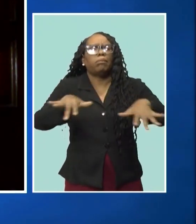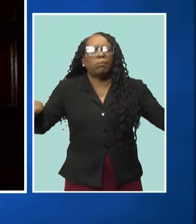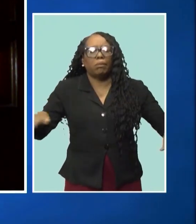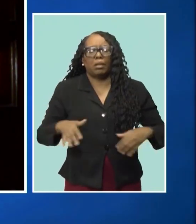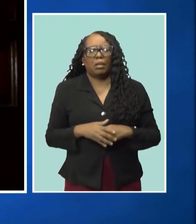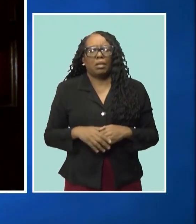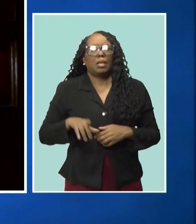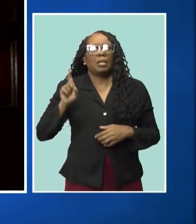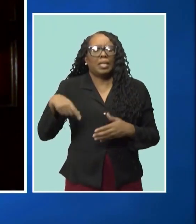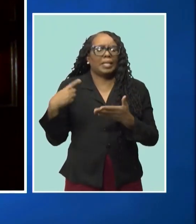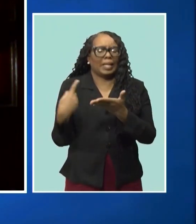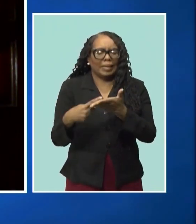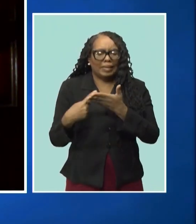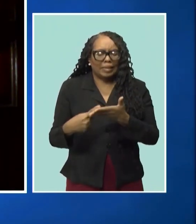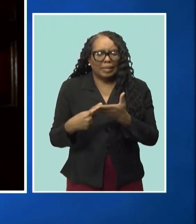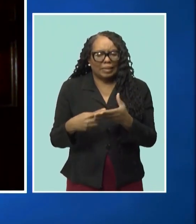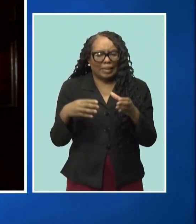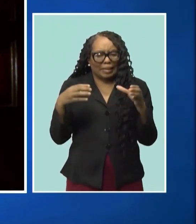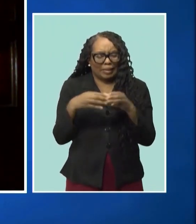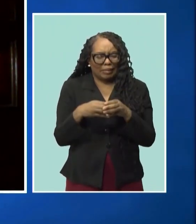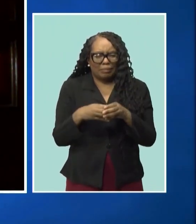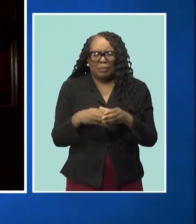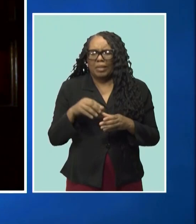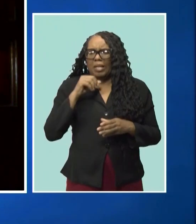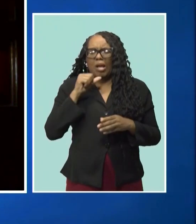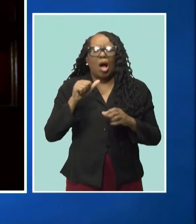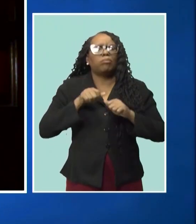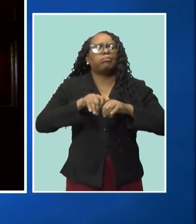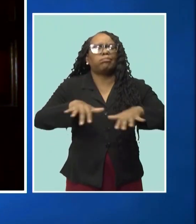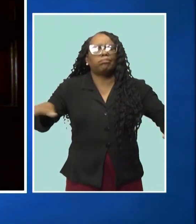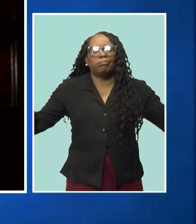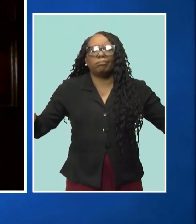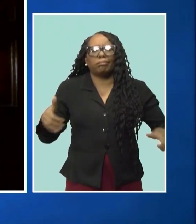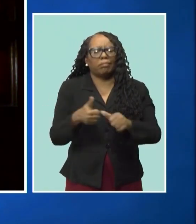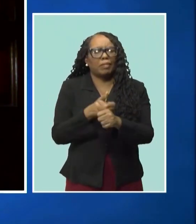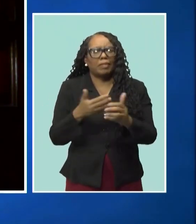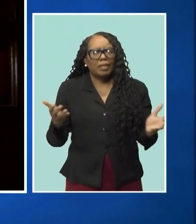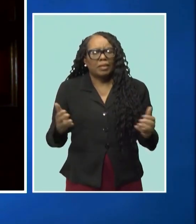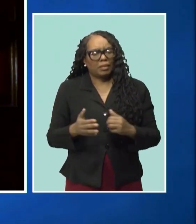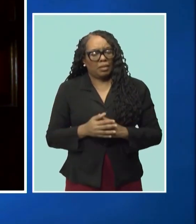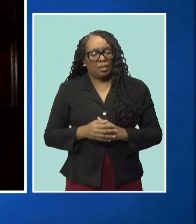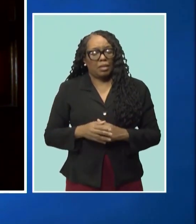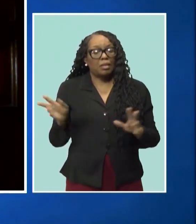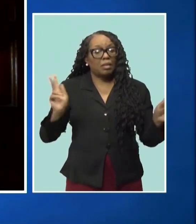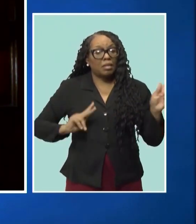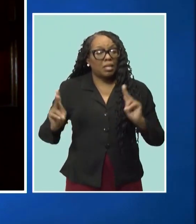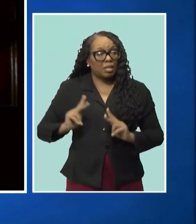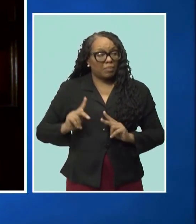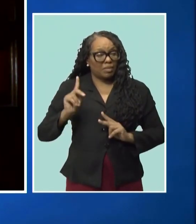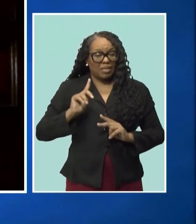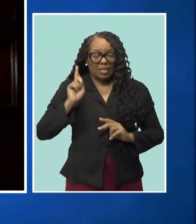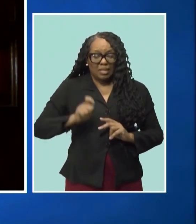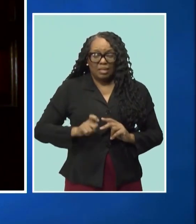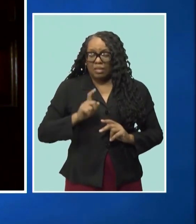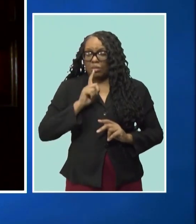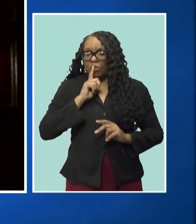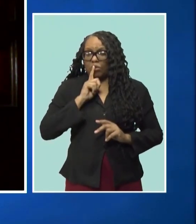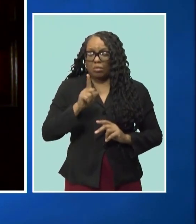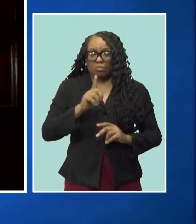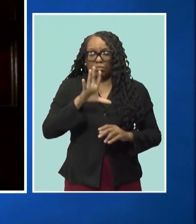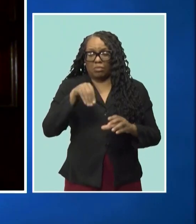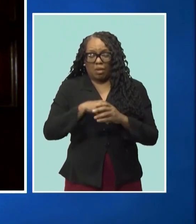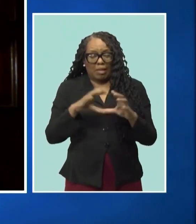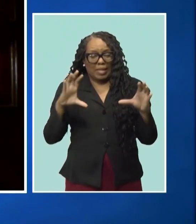elders. You need to be able to be bringing everyone on board, and at least hearing their voices, hearing their complaints,